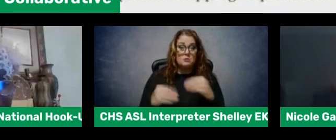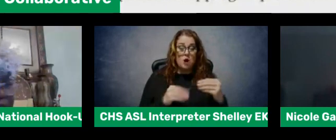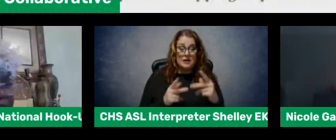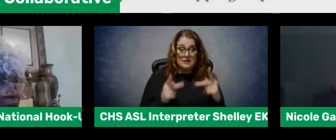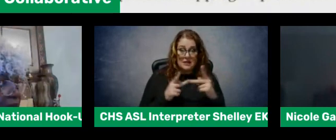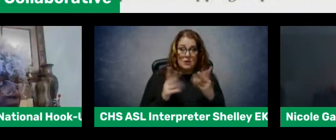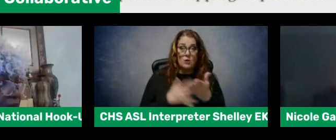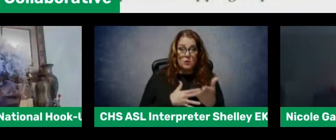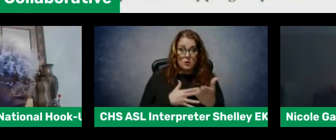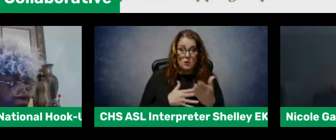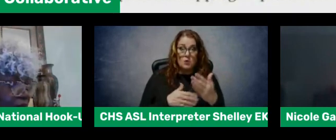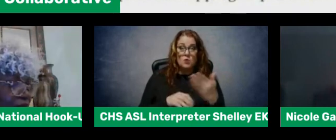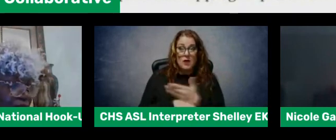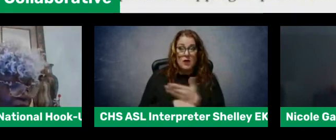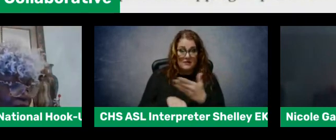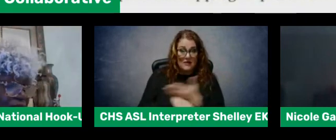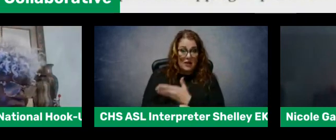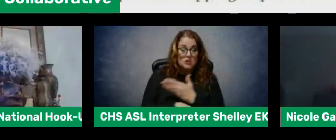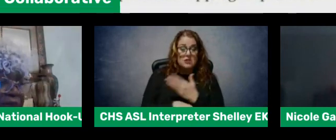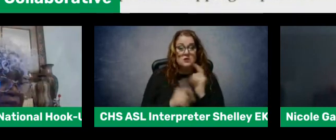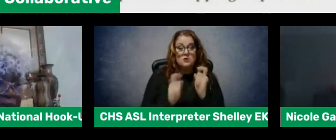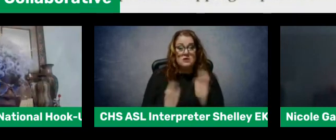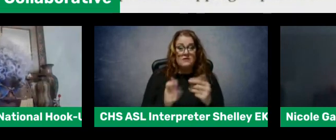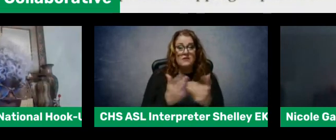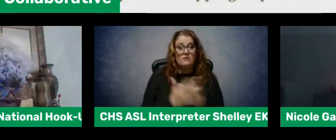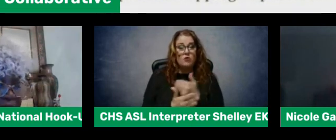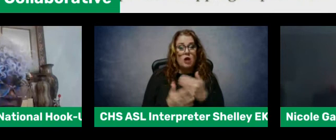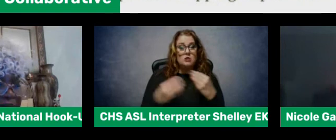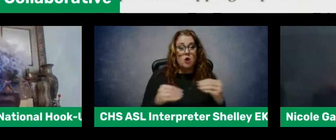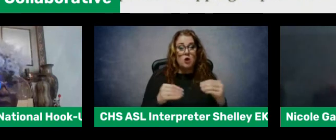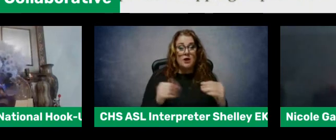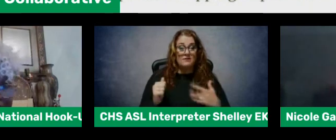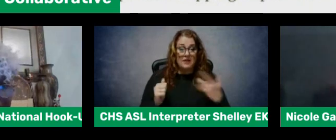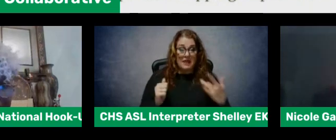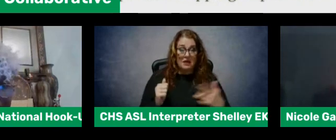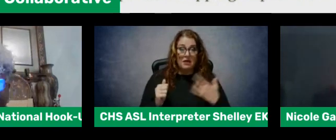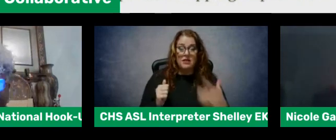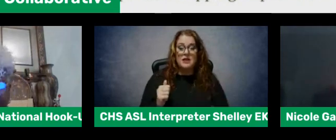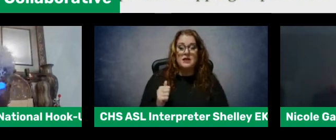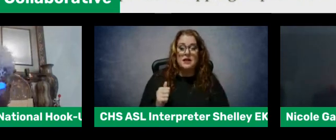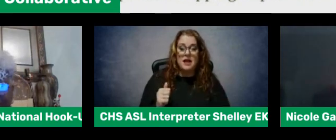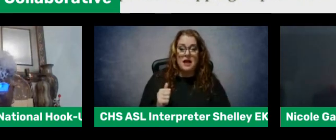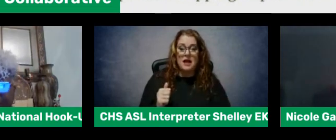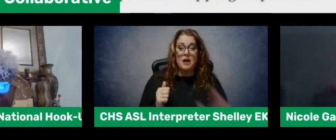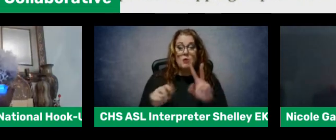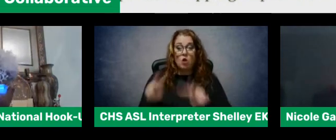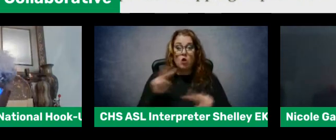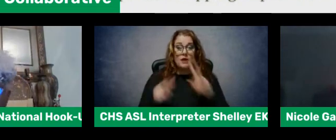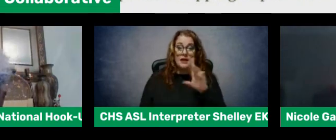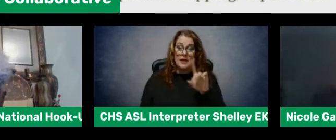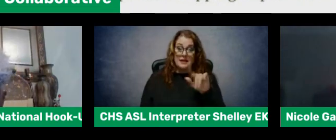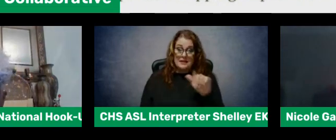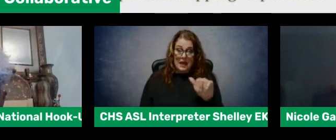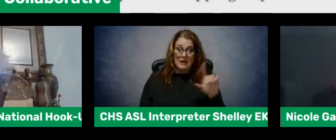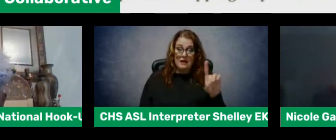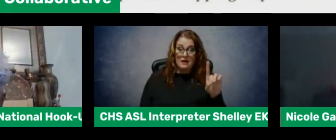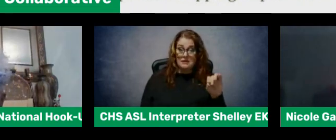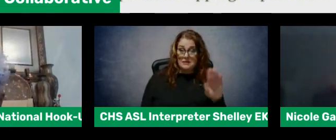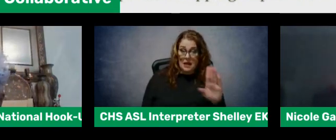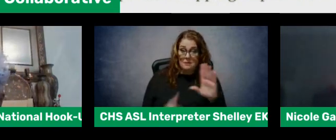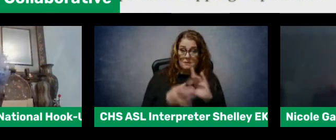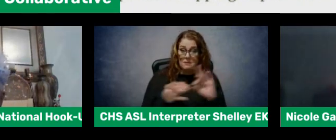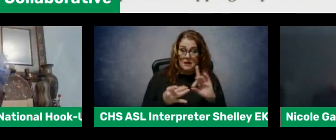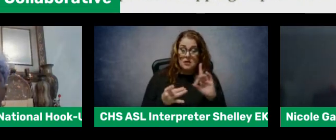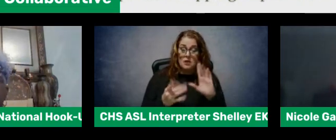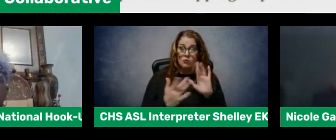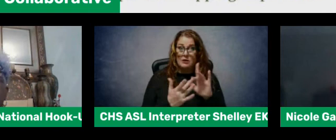through renovations to kind of give that fresh market feel, and looking at some data, as Deb had mentioned, we're reaching